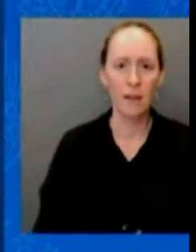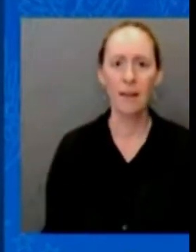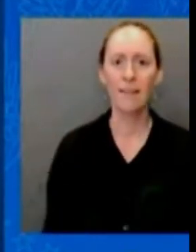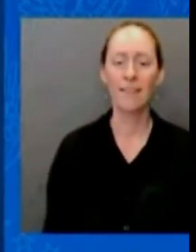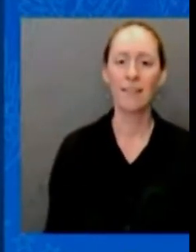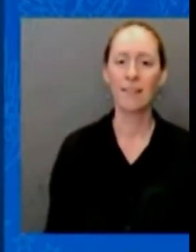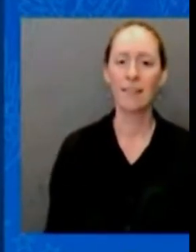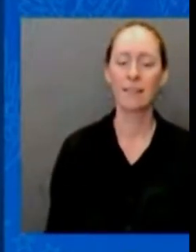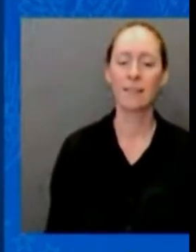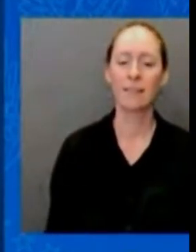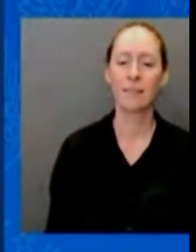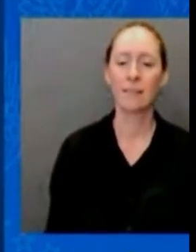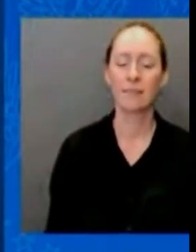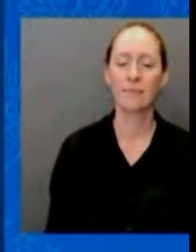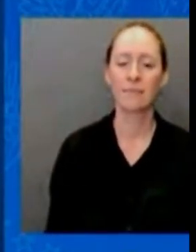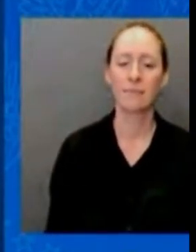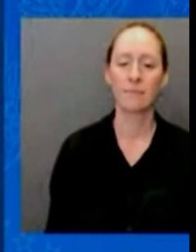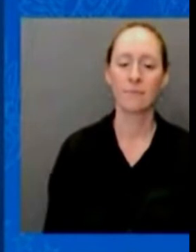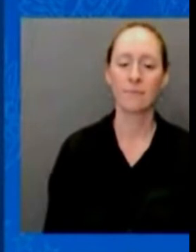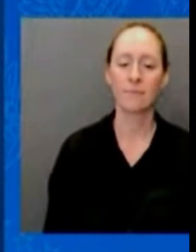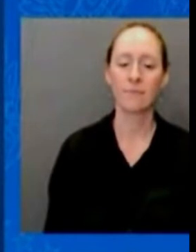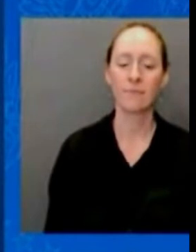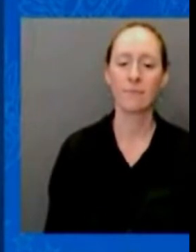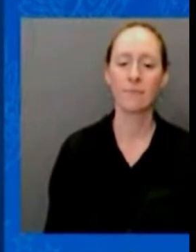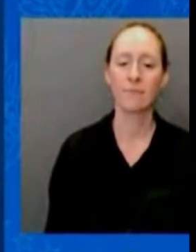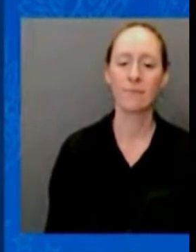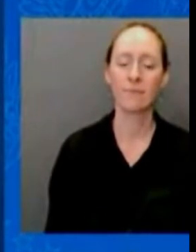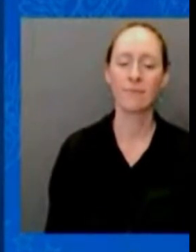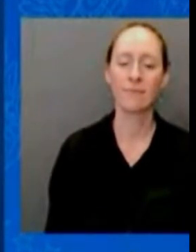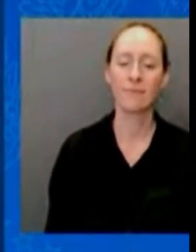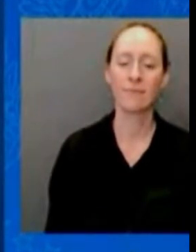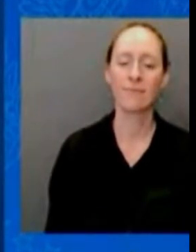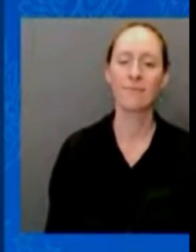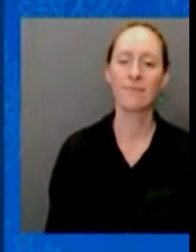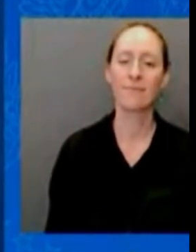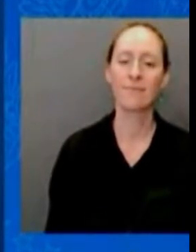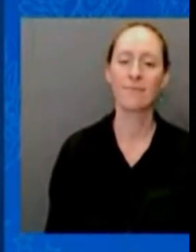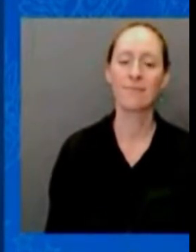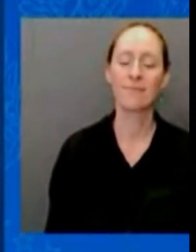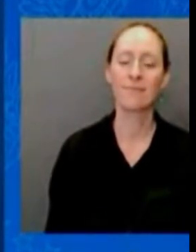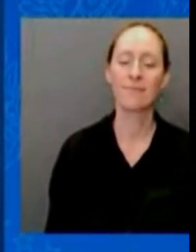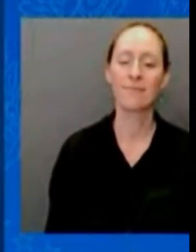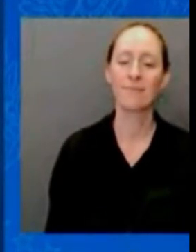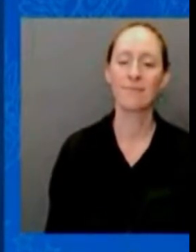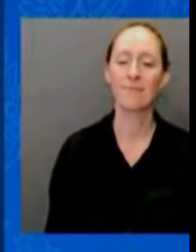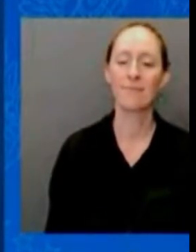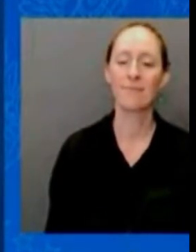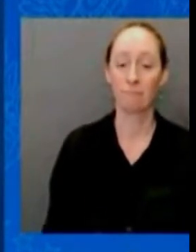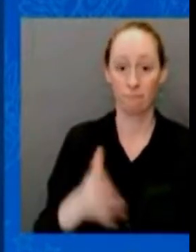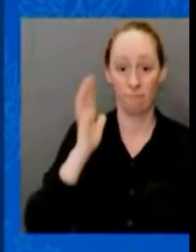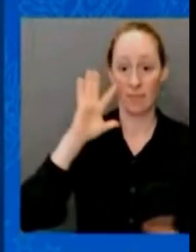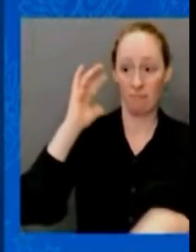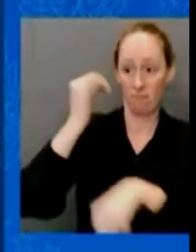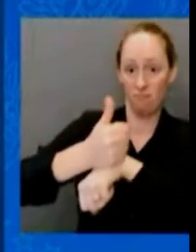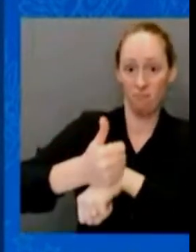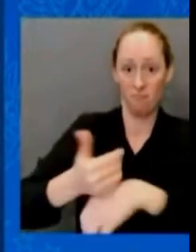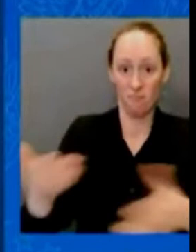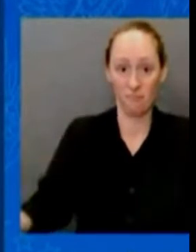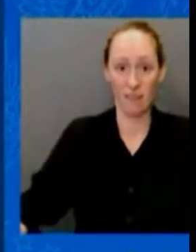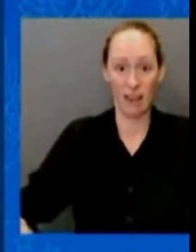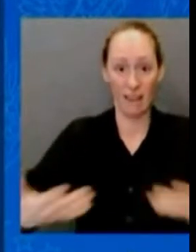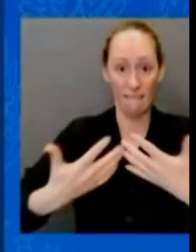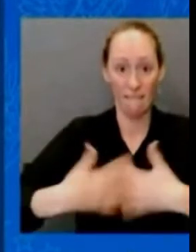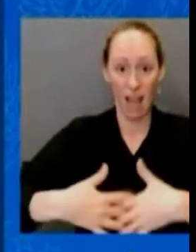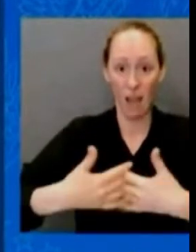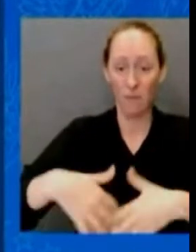They're going to build factories the size of — this is not hyperbole — the size of 40 football fields, big enough to fit